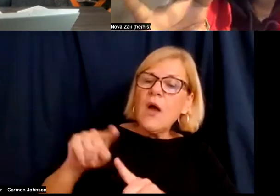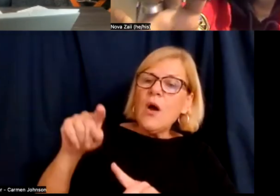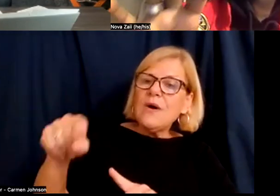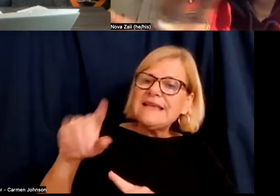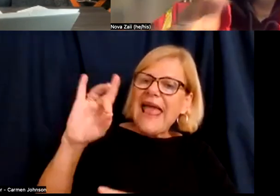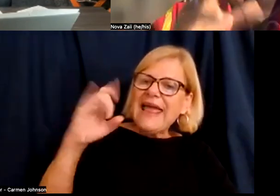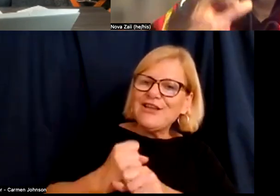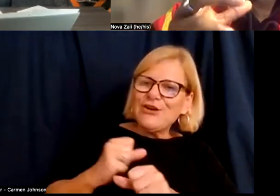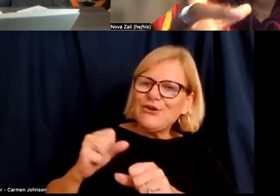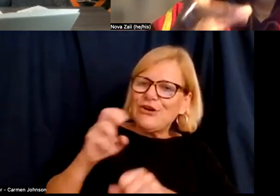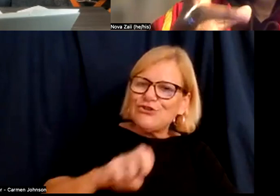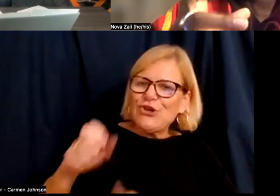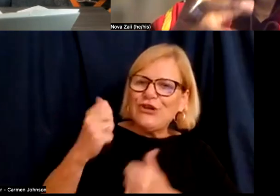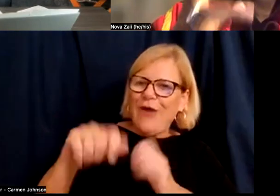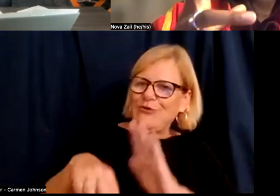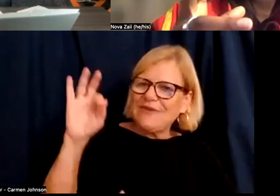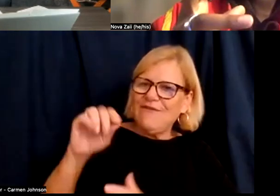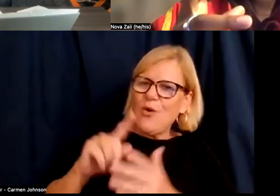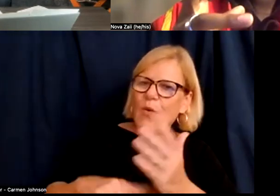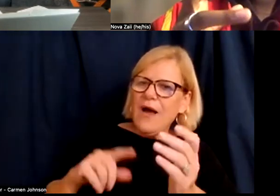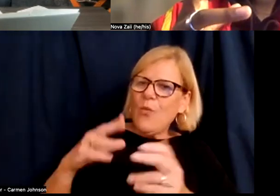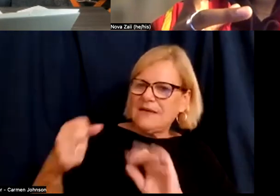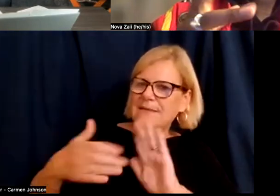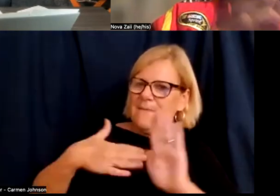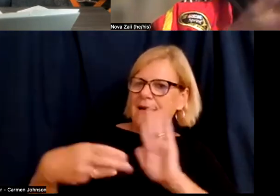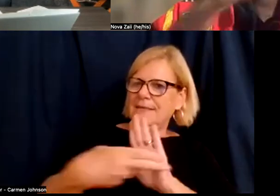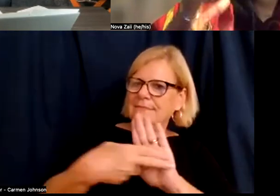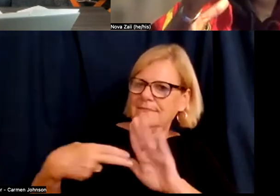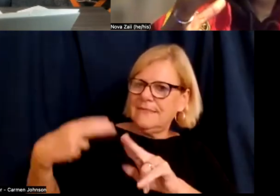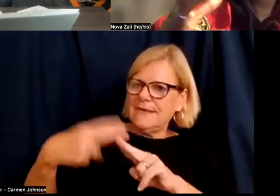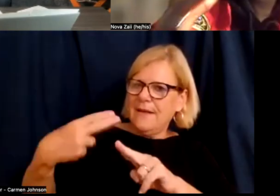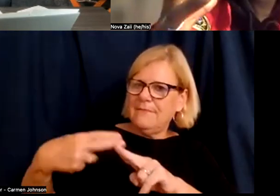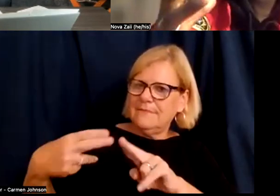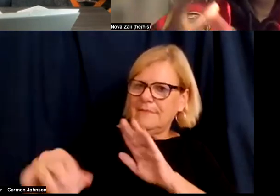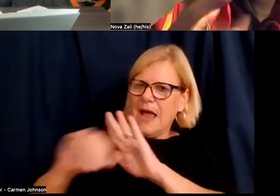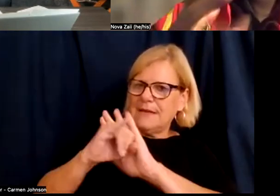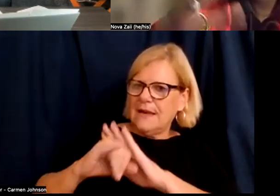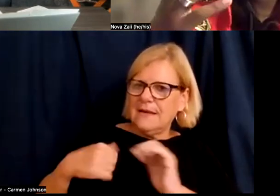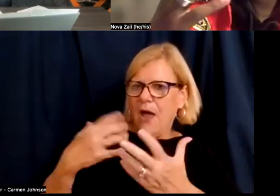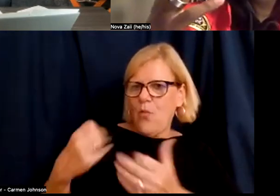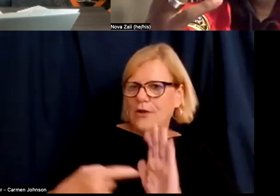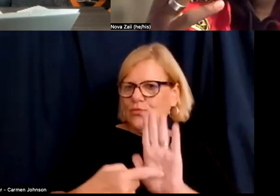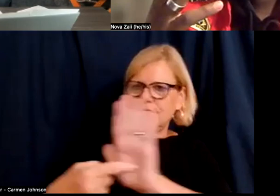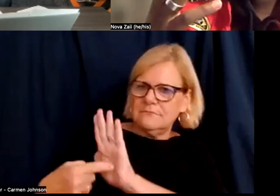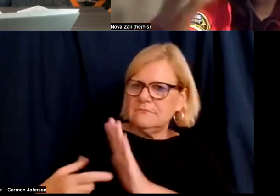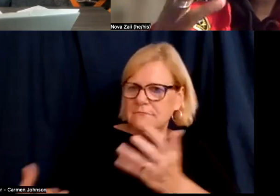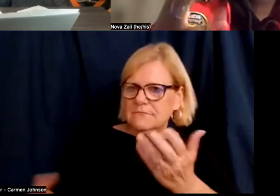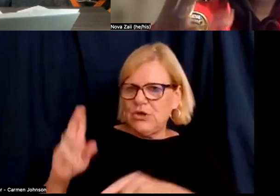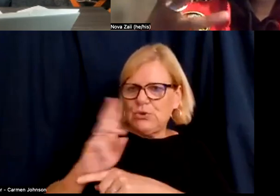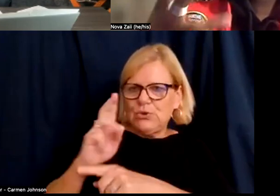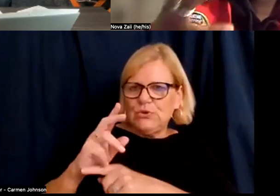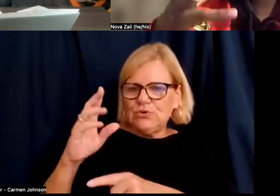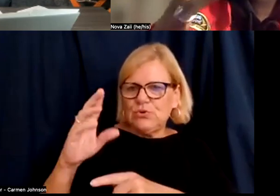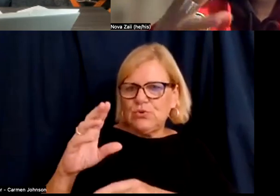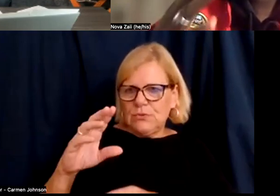8-year journey of trying to discover what was an alias, this kind of alternative identity that I wanted to use to